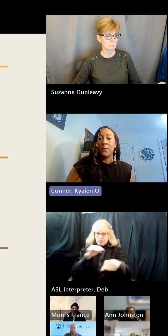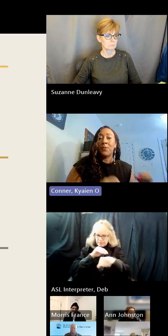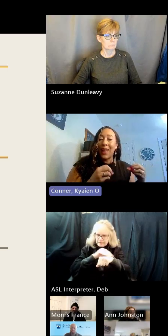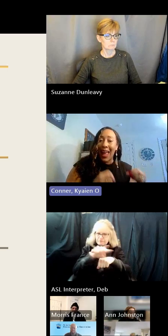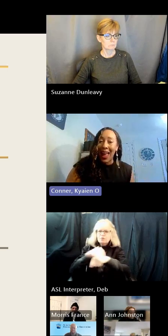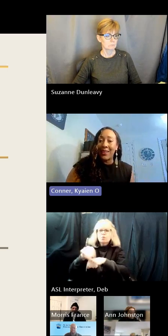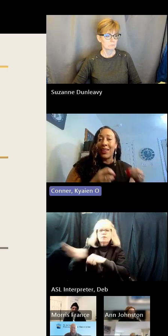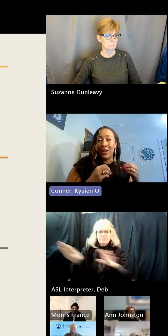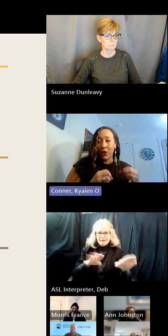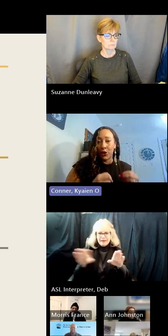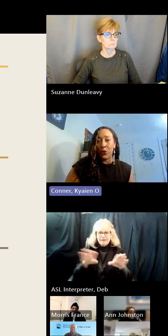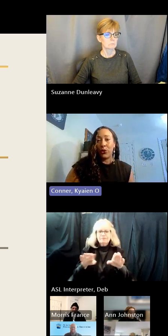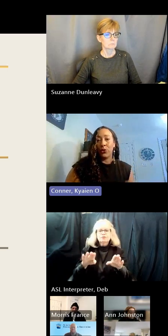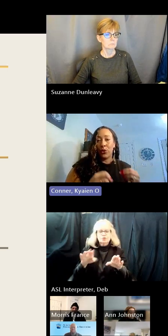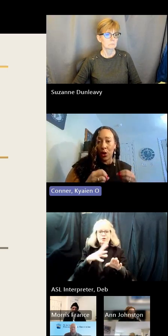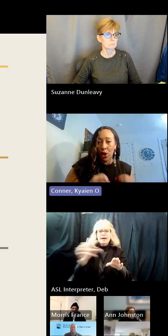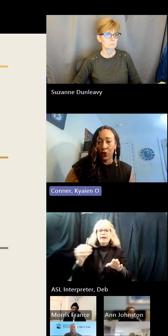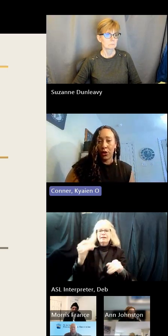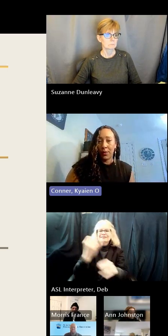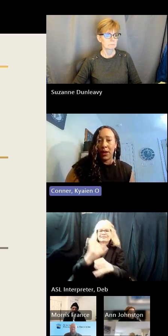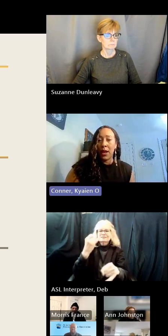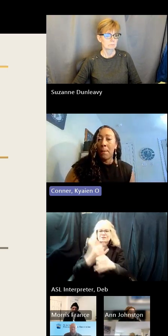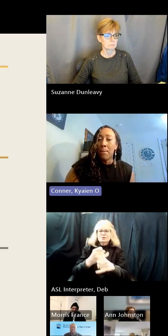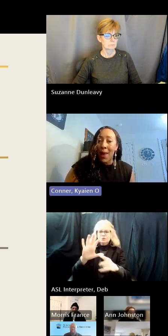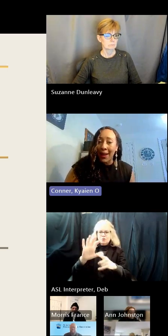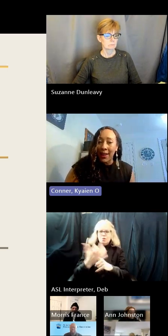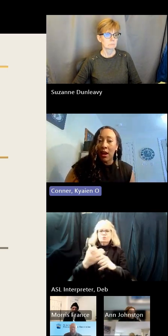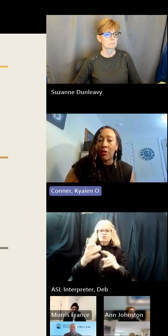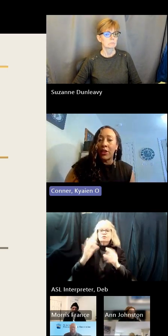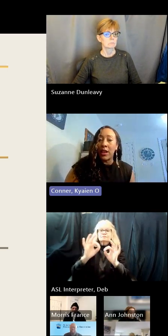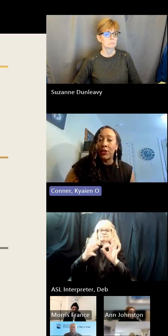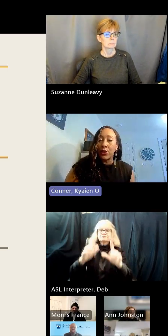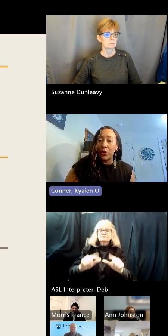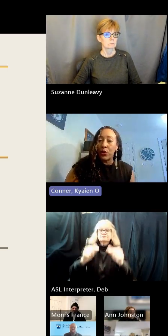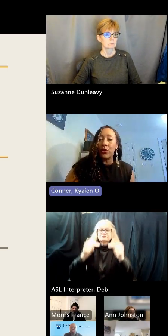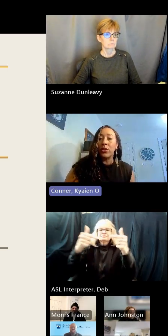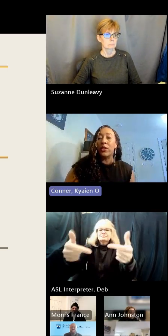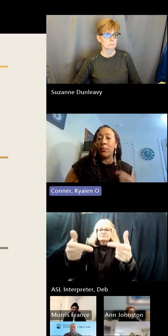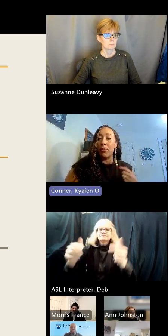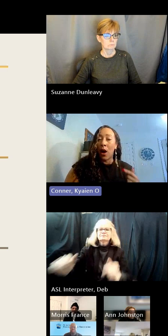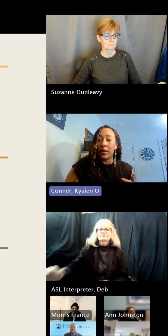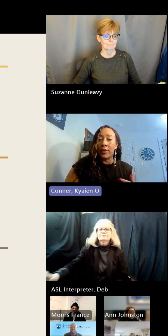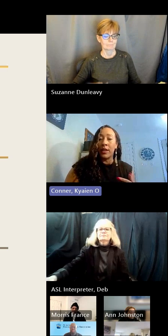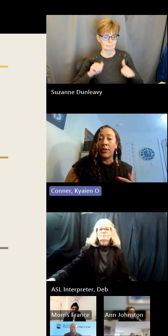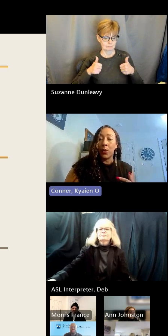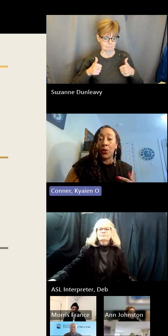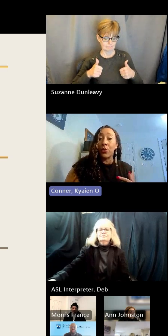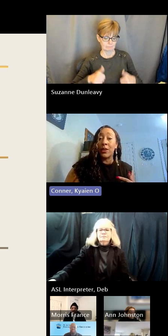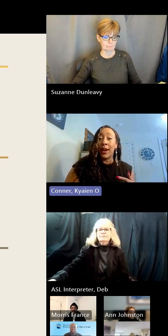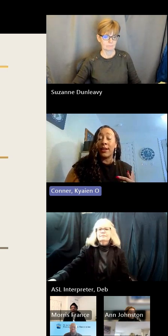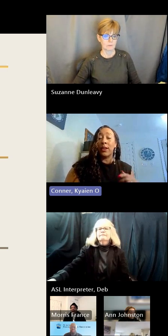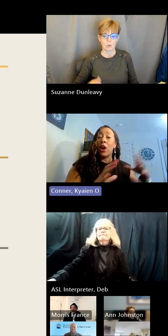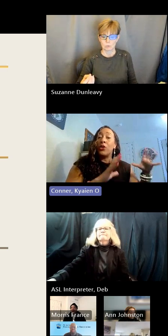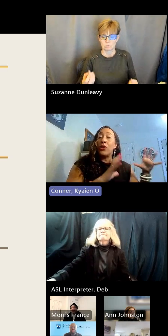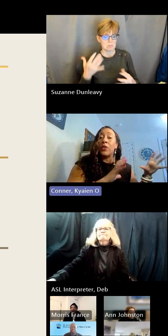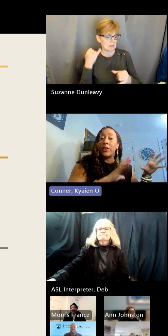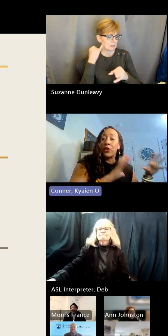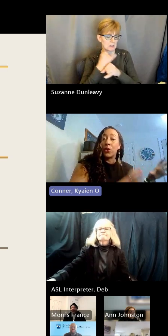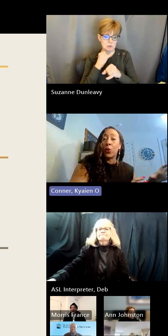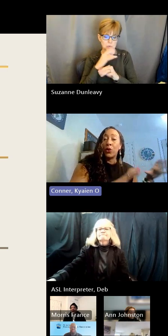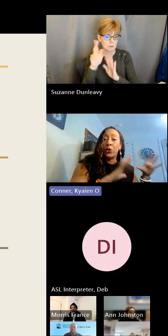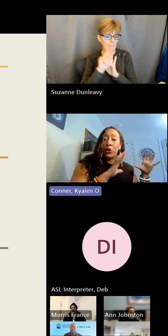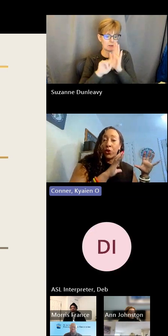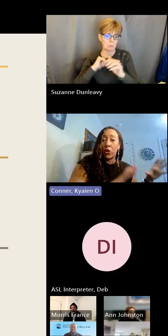behavior and institutional culture. Many of the institutions and policies that were created under